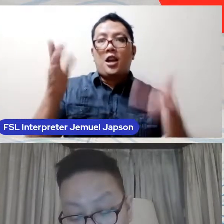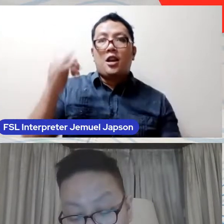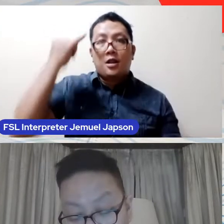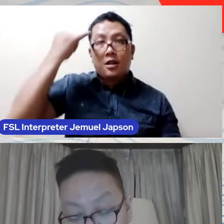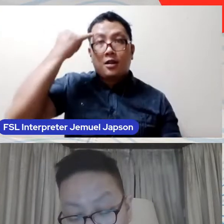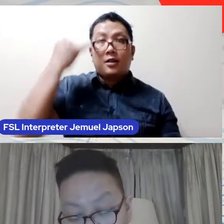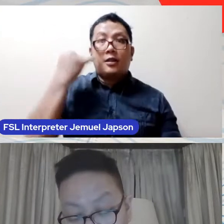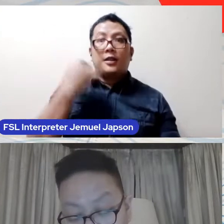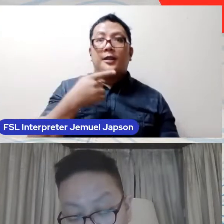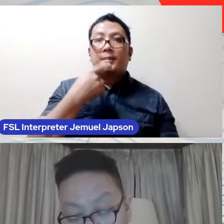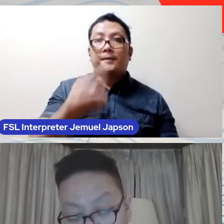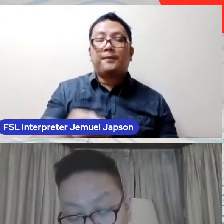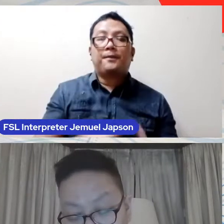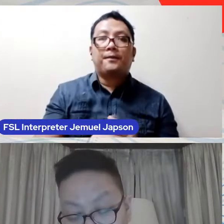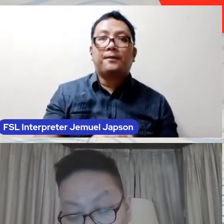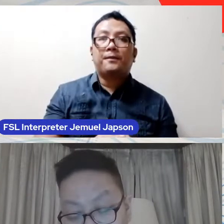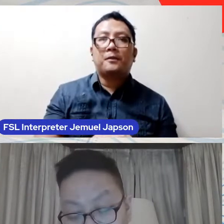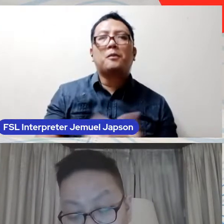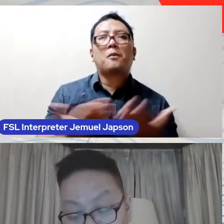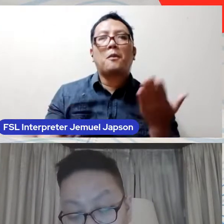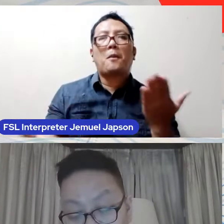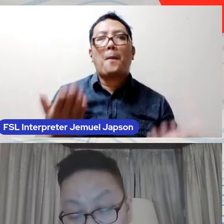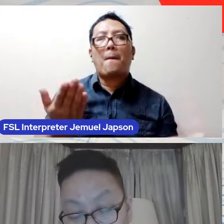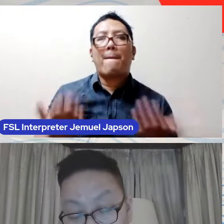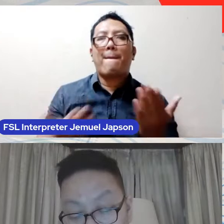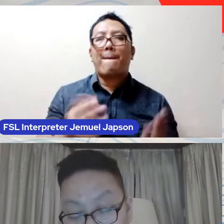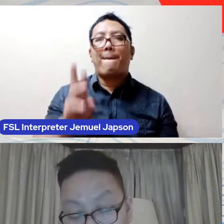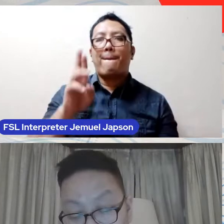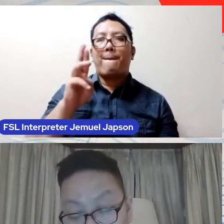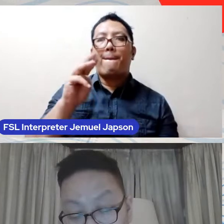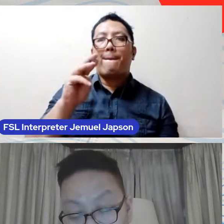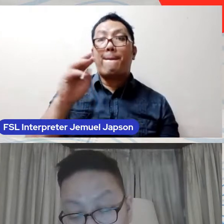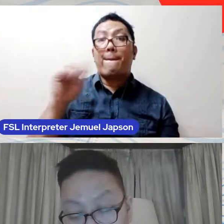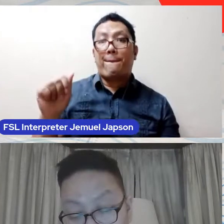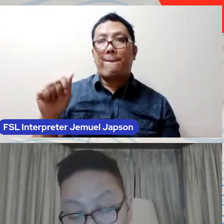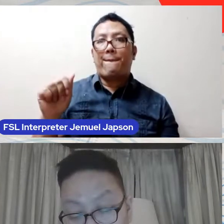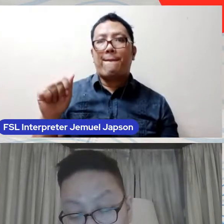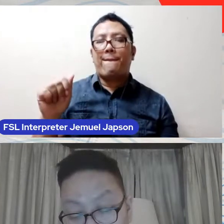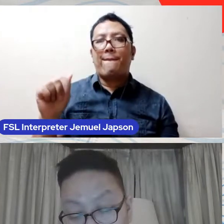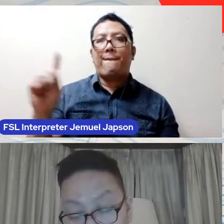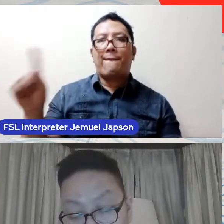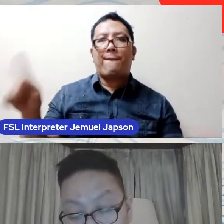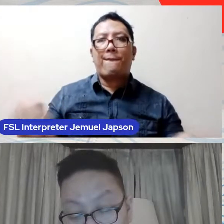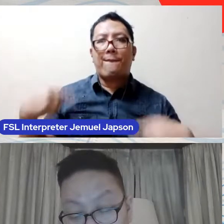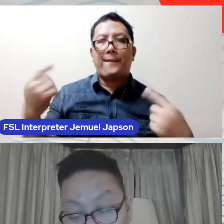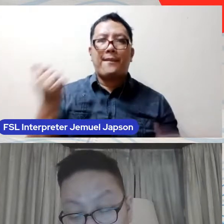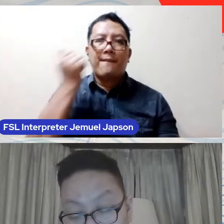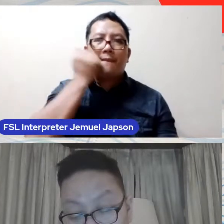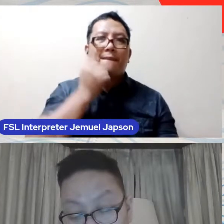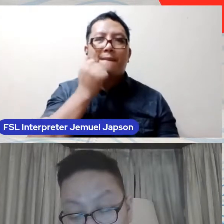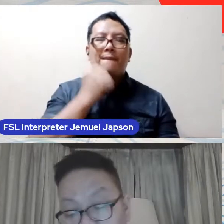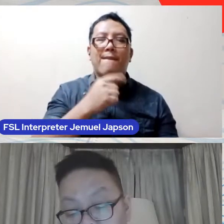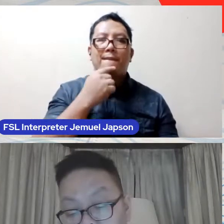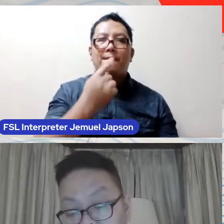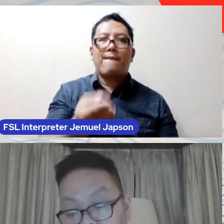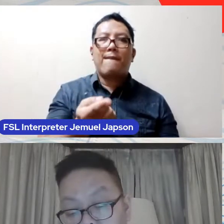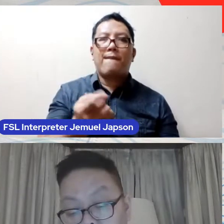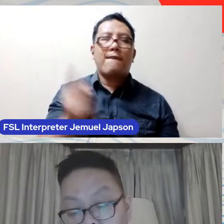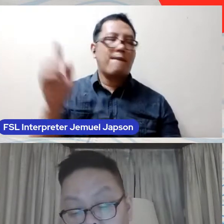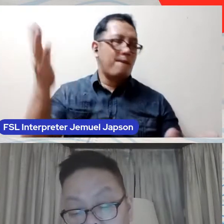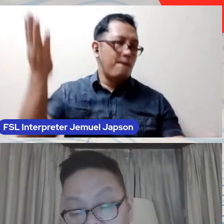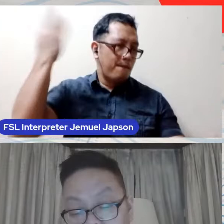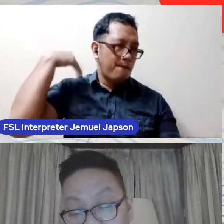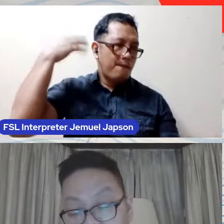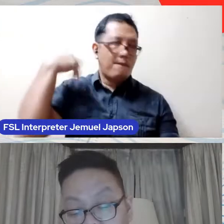Siguro, din, yung RME kasi talagang since we've always been saying for the past few